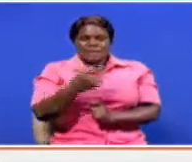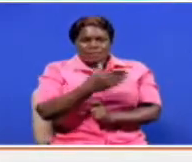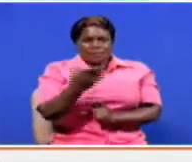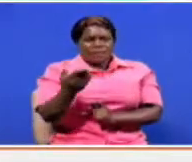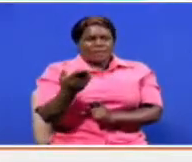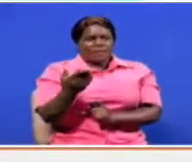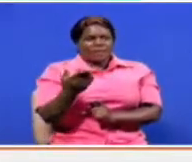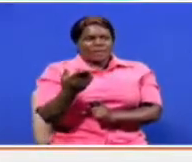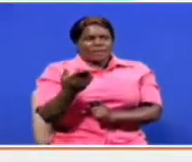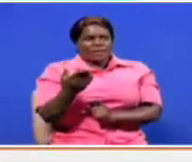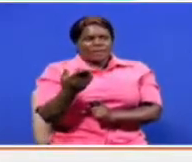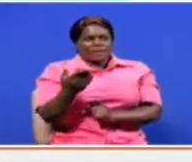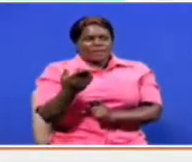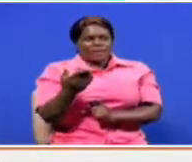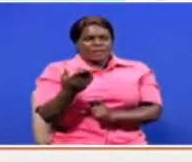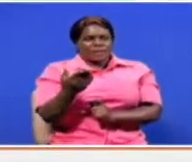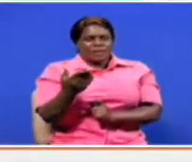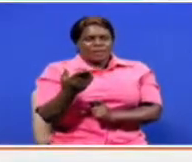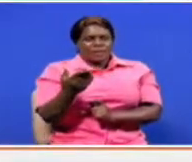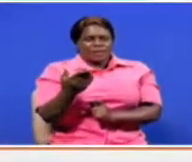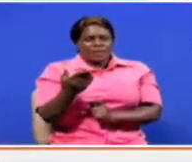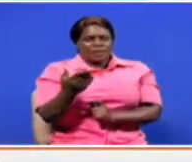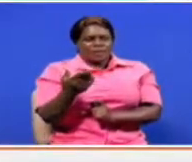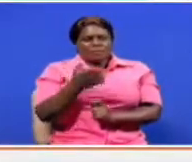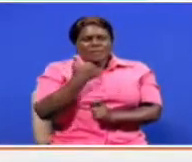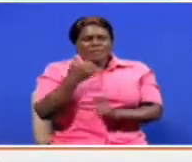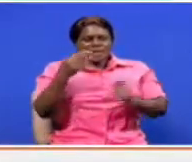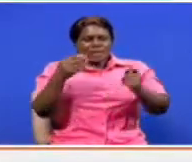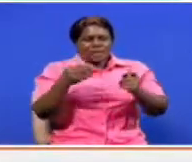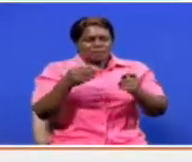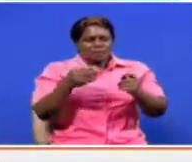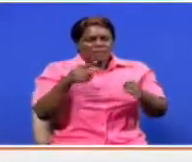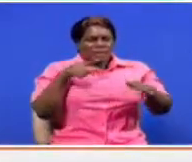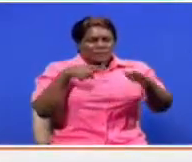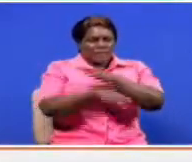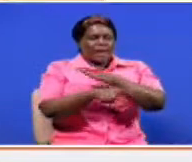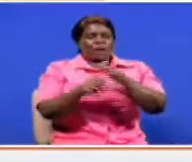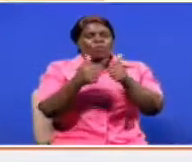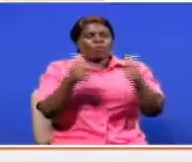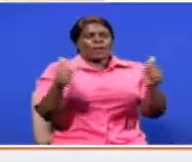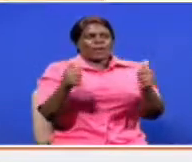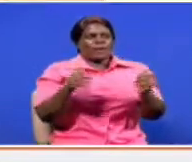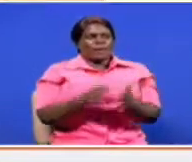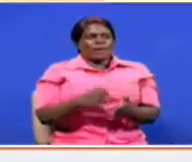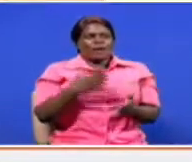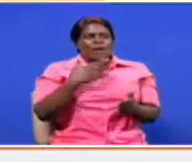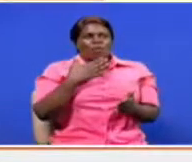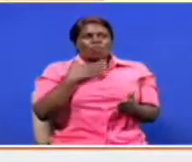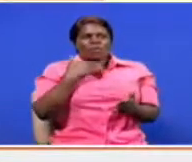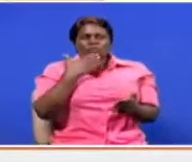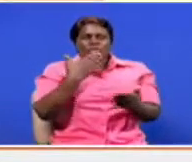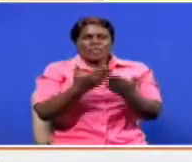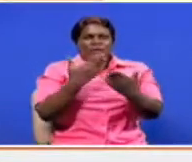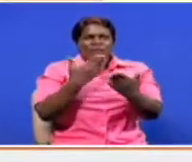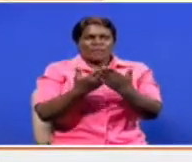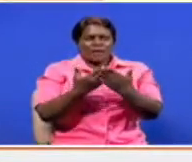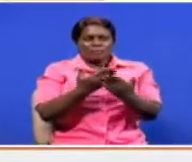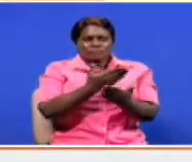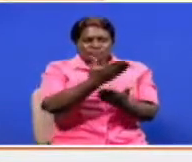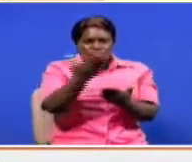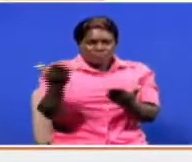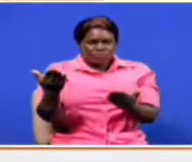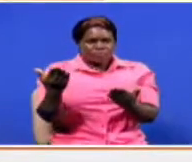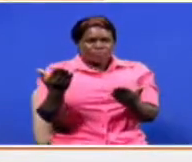mimi let me play a big role ya reception na nyinyi bora mnimekie nini attack huko mbele na score. Ningependa kusema thank you so much for them